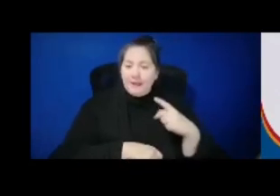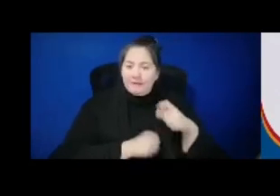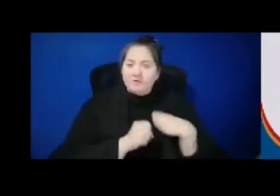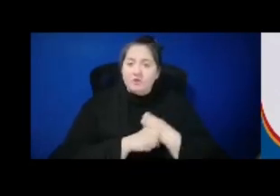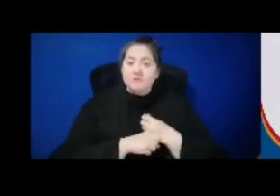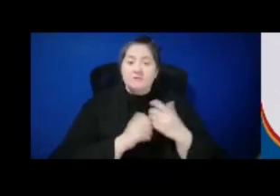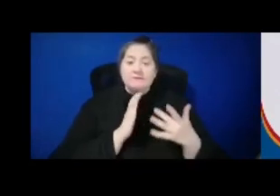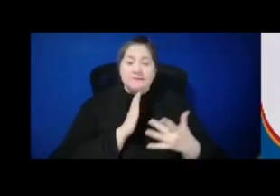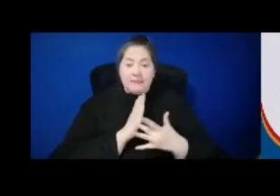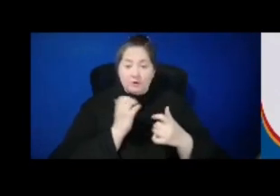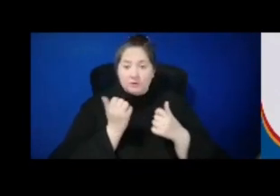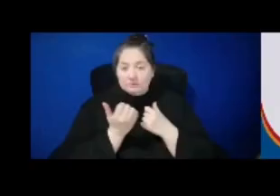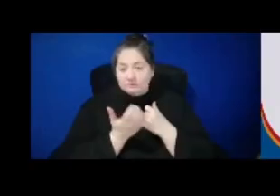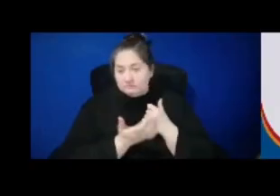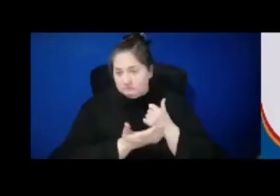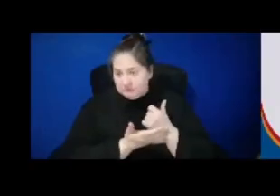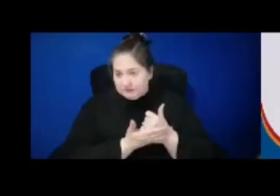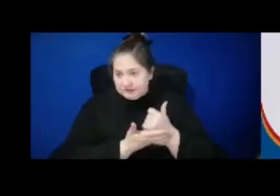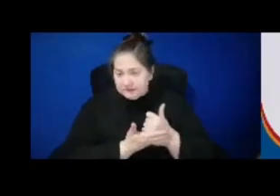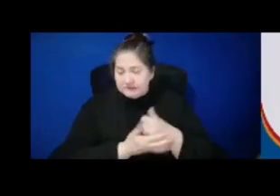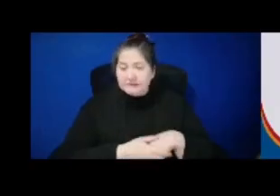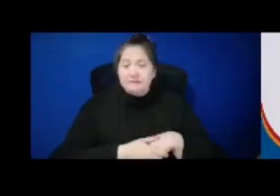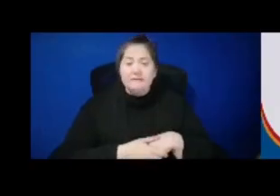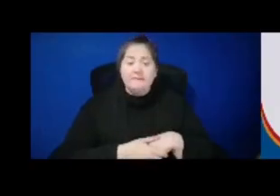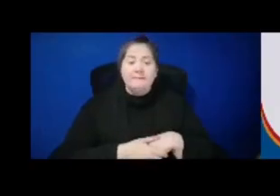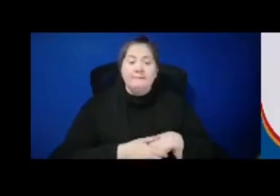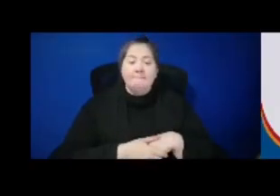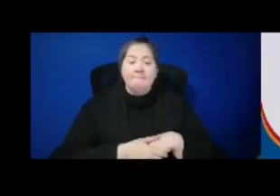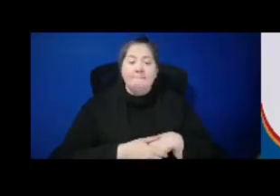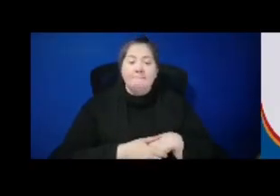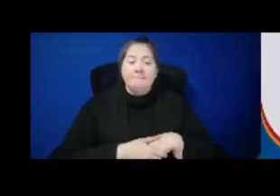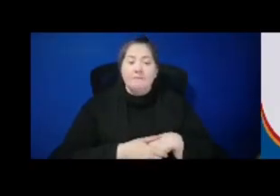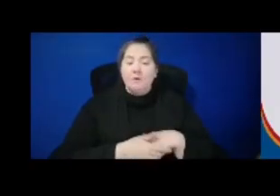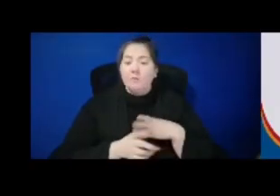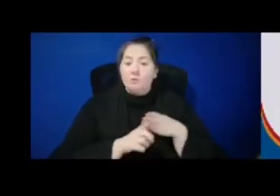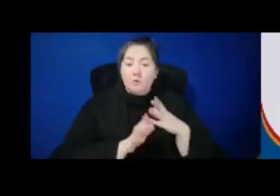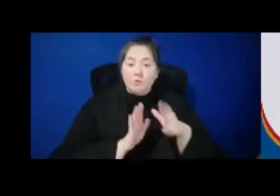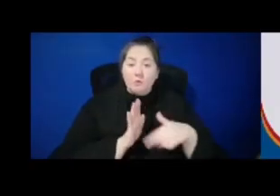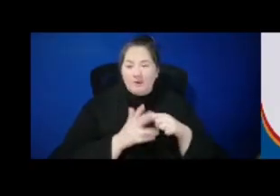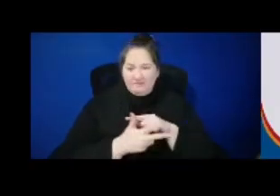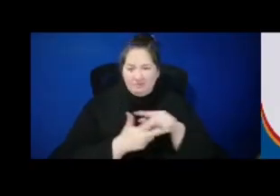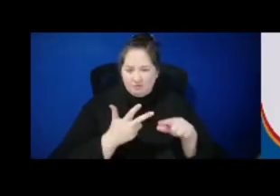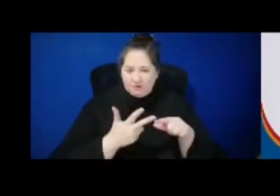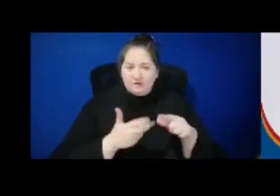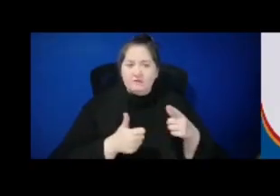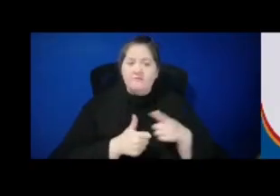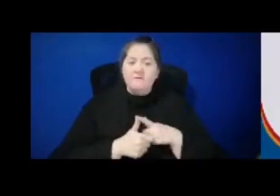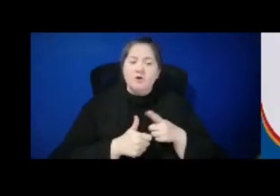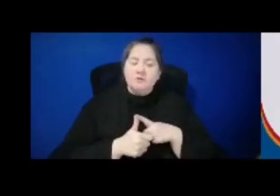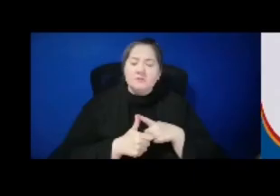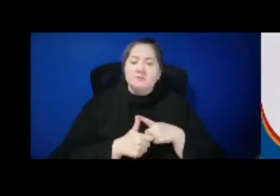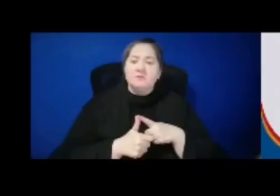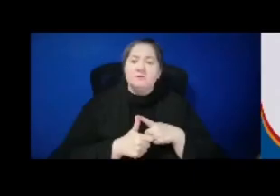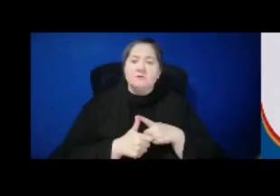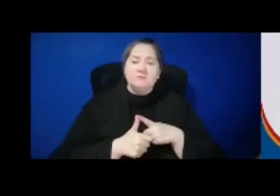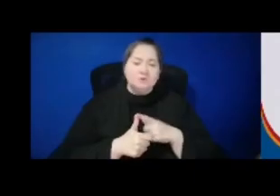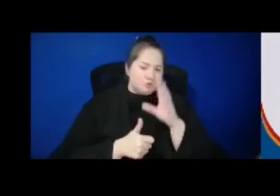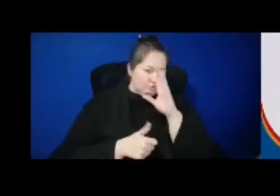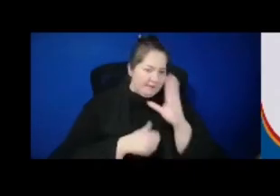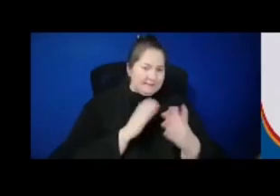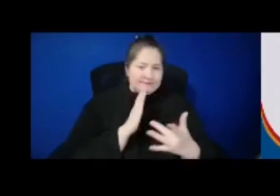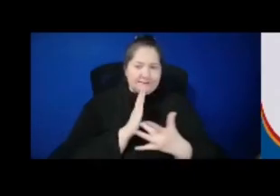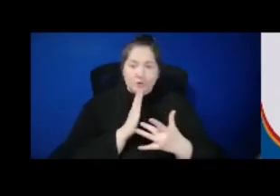technical assistance. And so the chief role of the Strategy Center is really 3. The first is that we provide direct